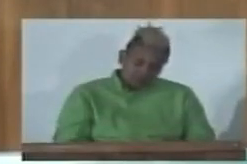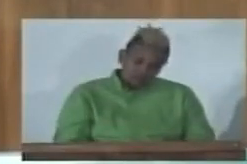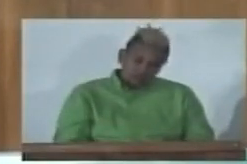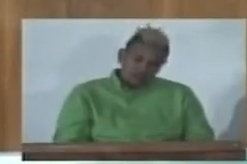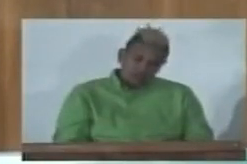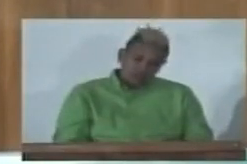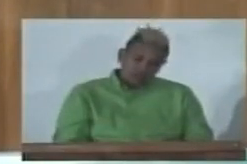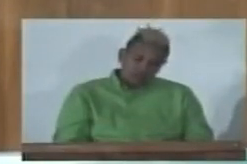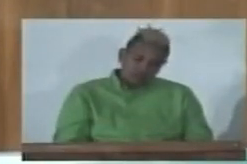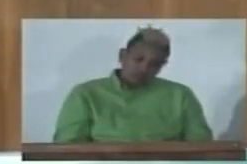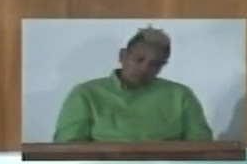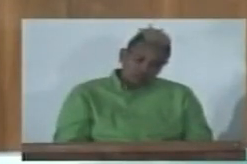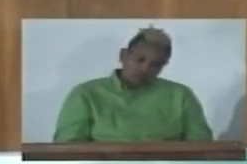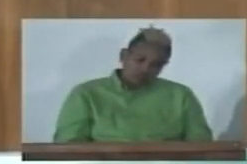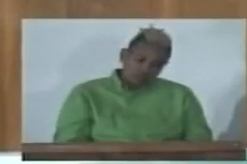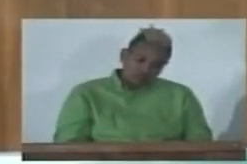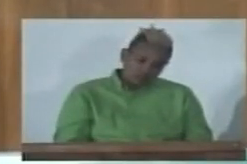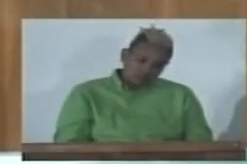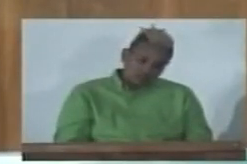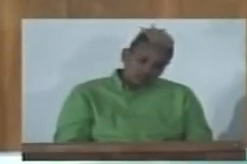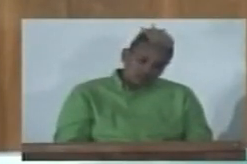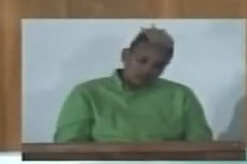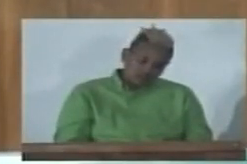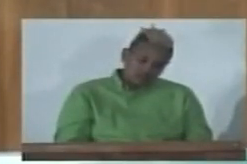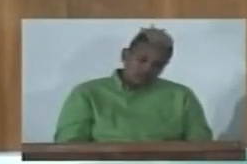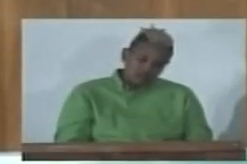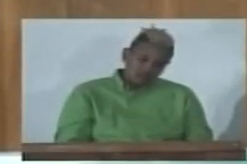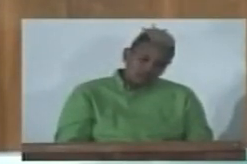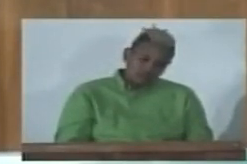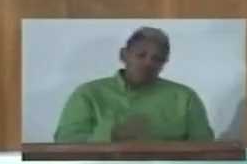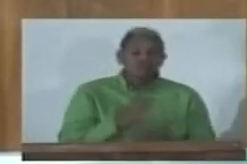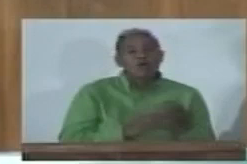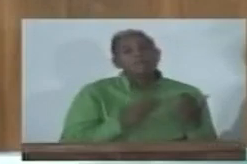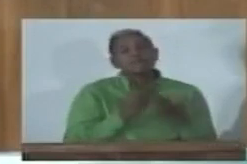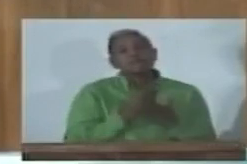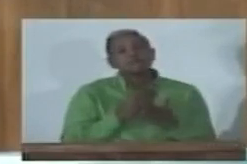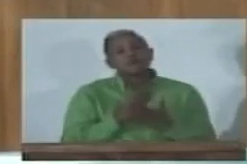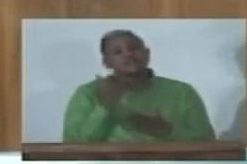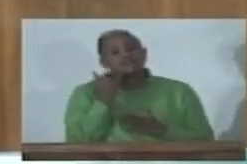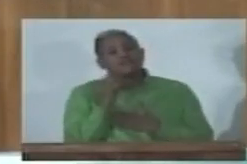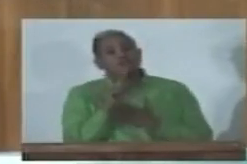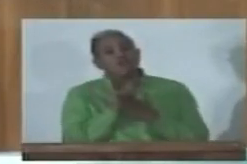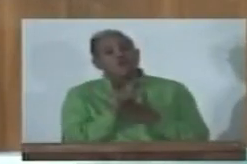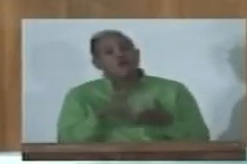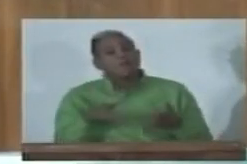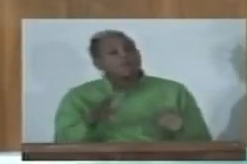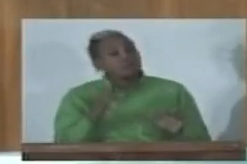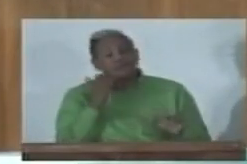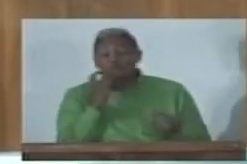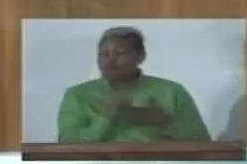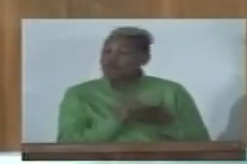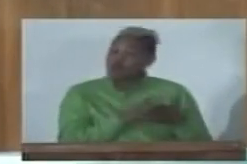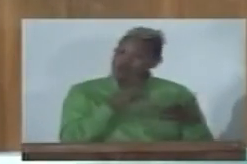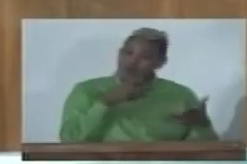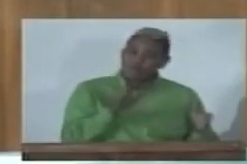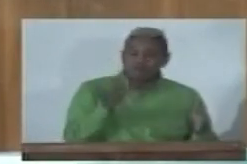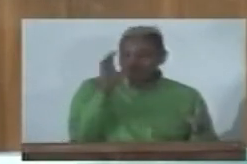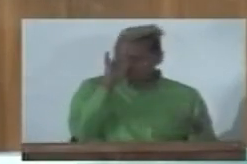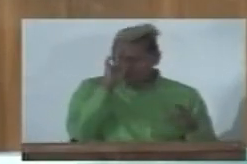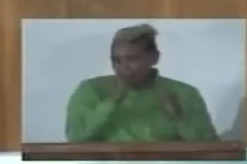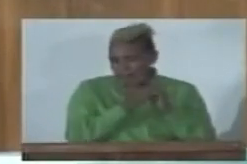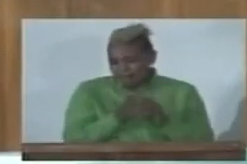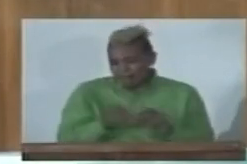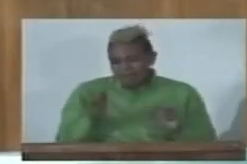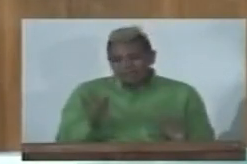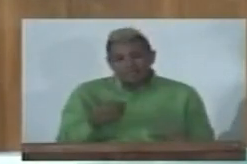money, if the law permits, and if the law does not permit, perhaps you can seek an amendment, be utilized